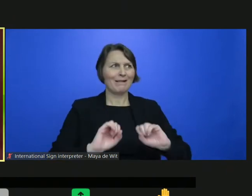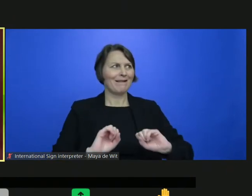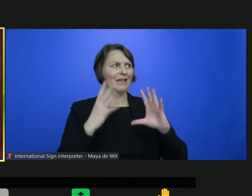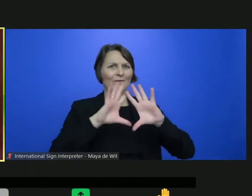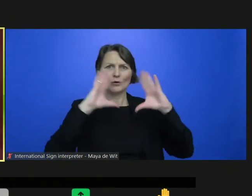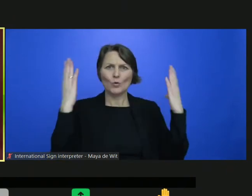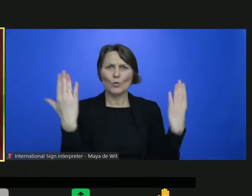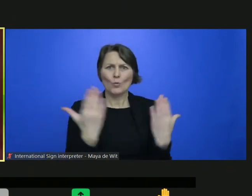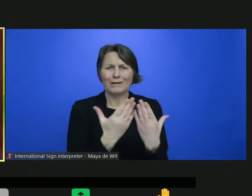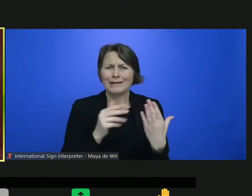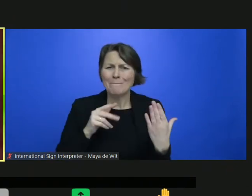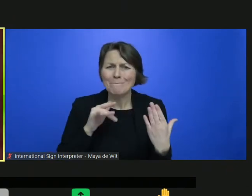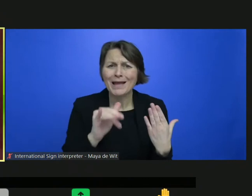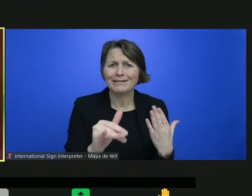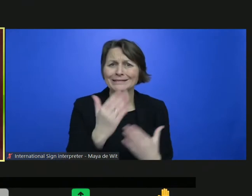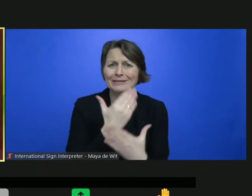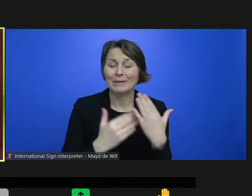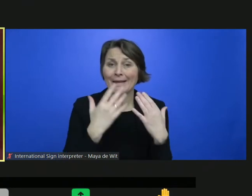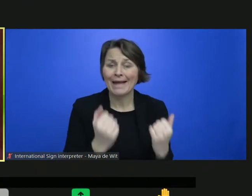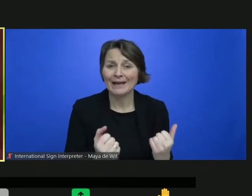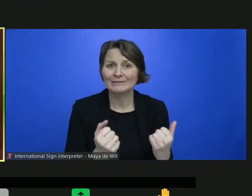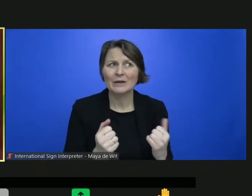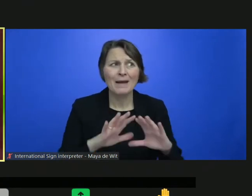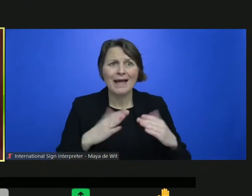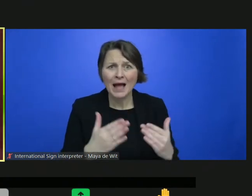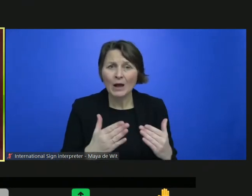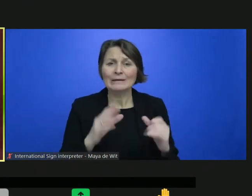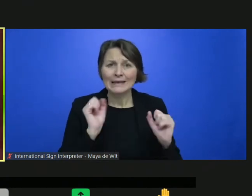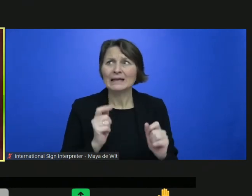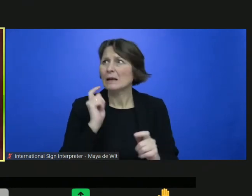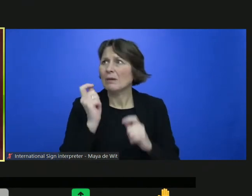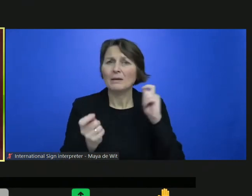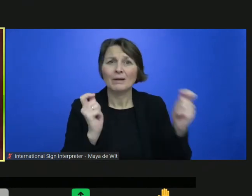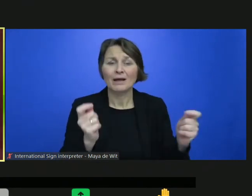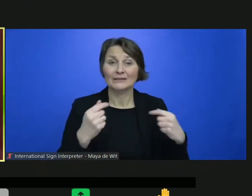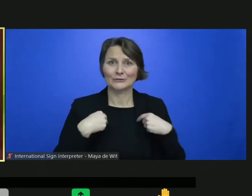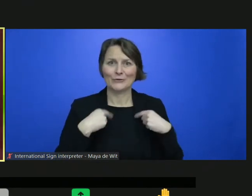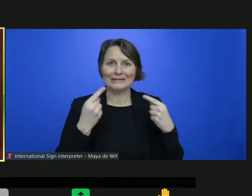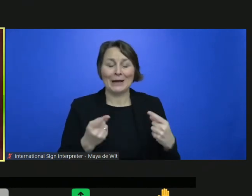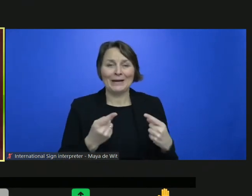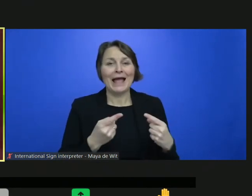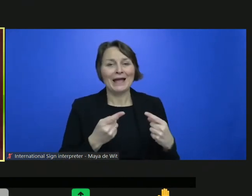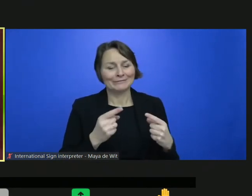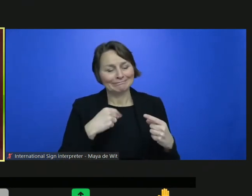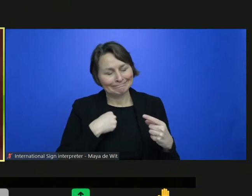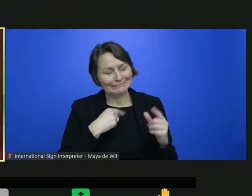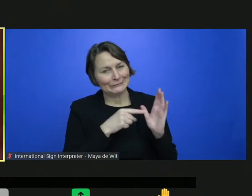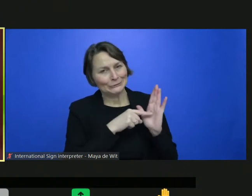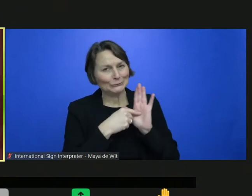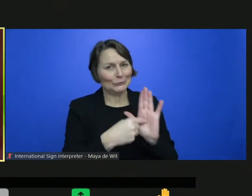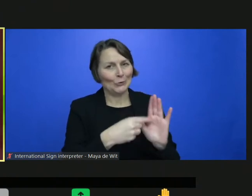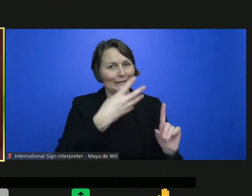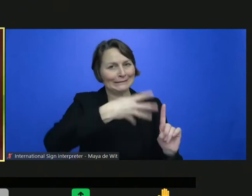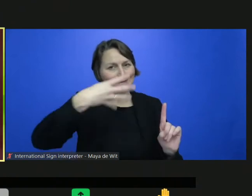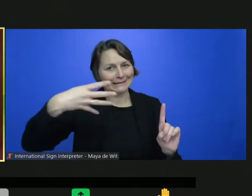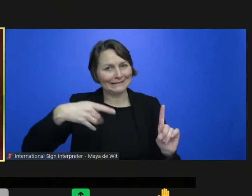though, now I have some statistics that I would use with an audience of technology experts in artificial intelligence, I'm sure this